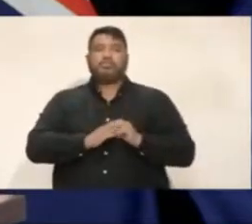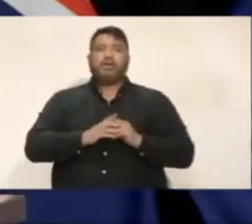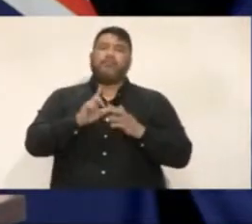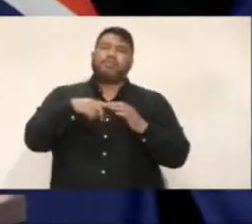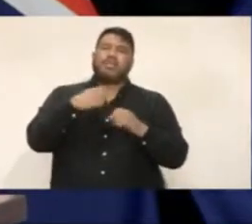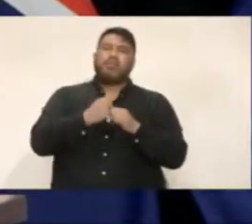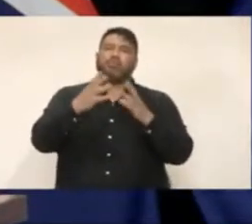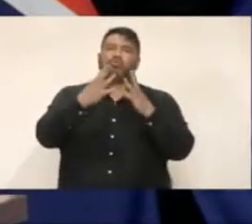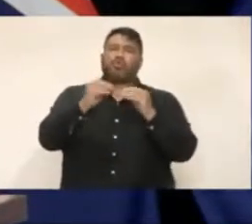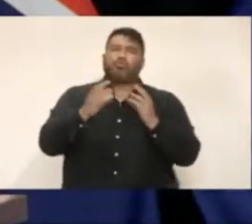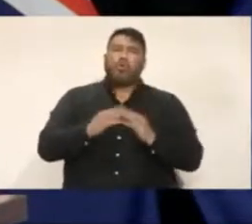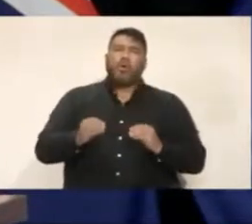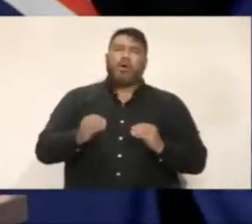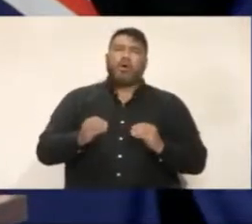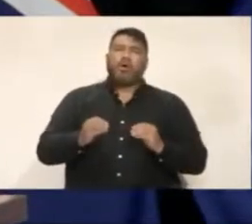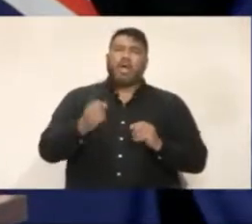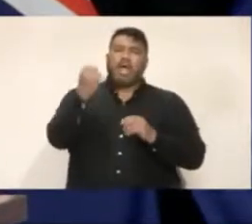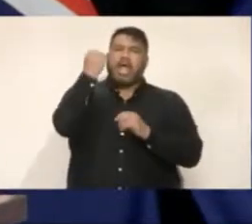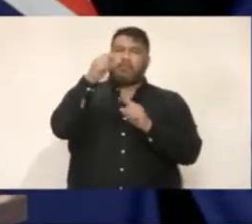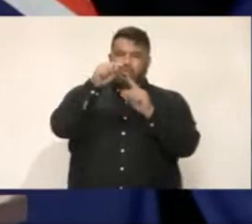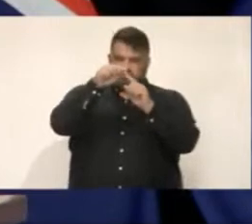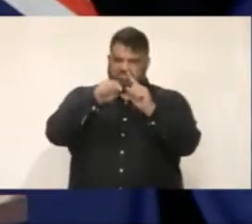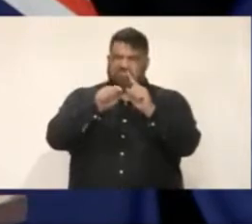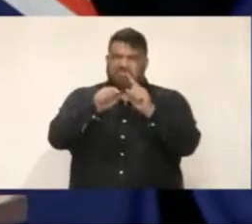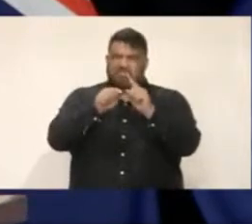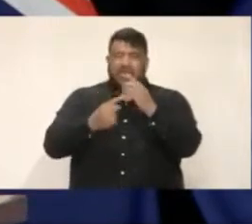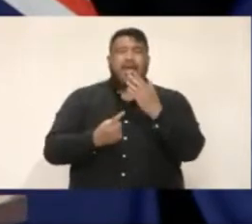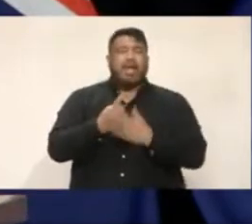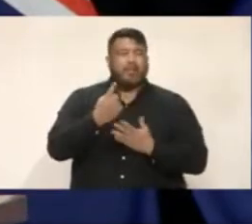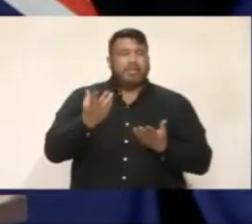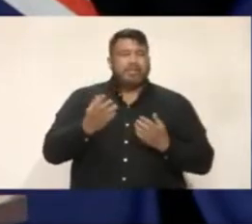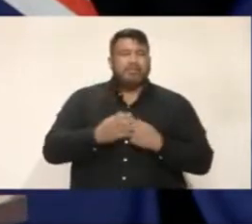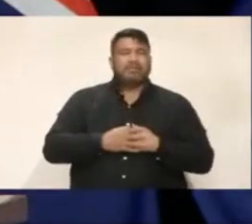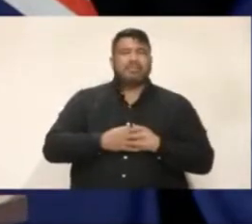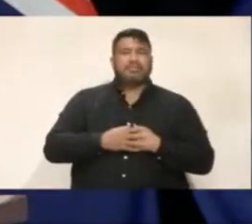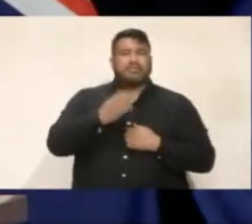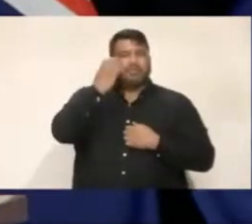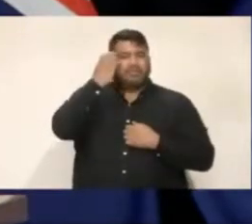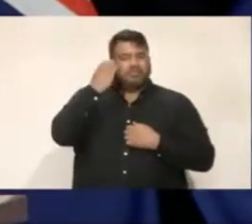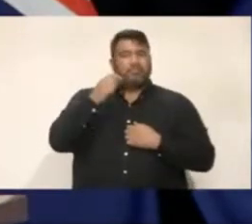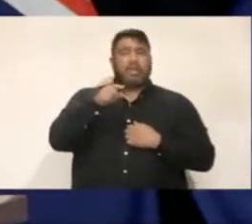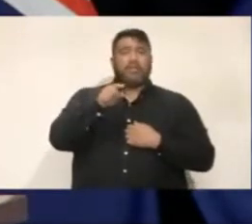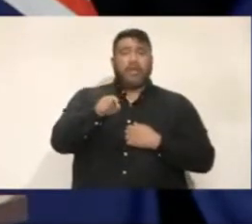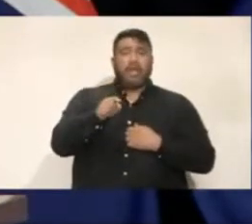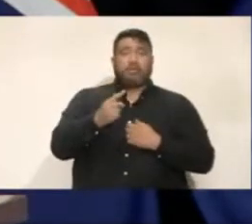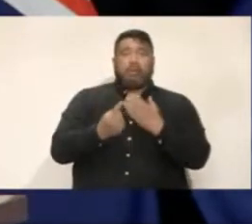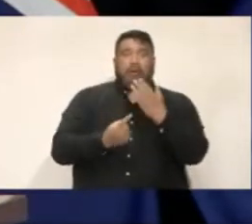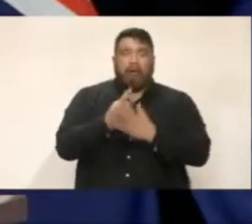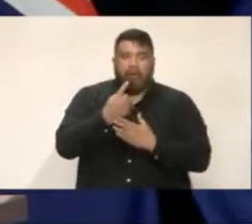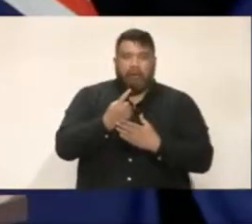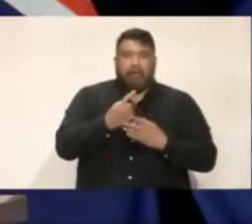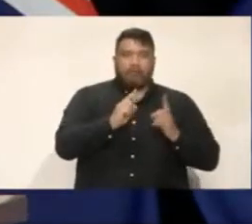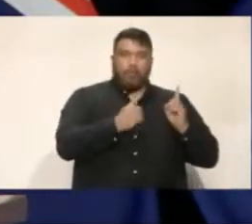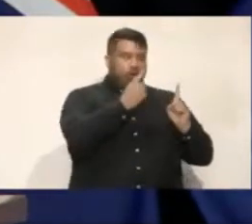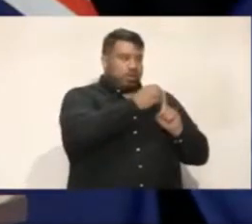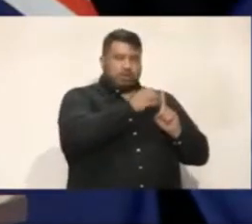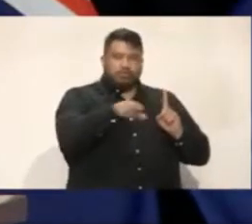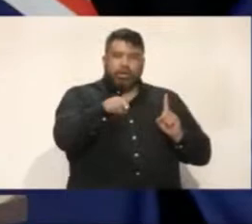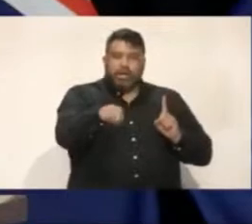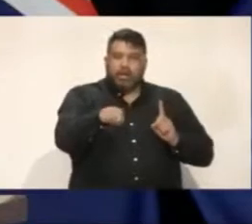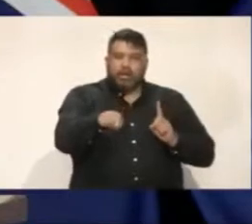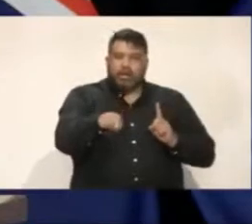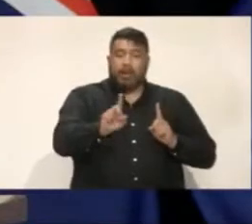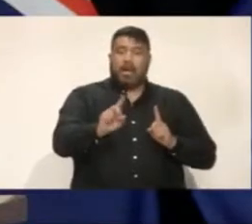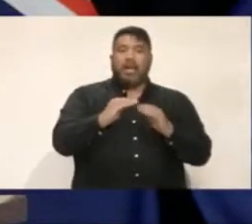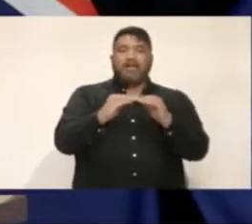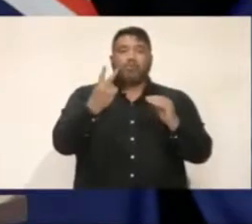of how we have managed to do that. There have been cases, but level 2 settings have enabled us to contain those well and have stopped, for